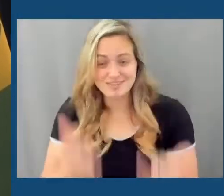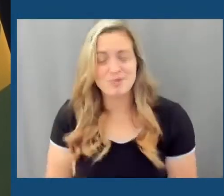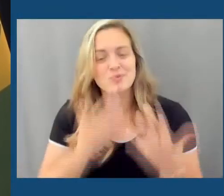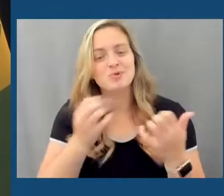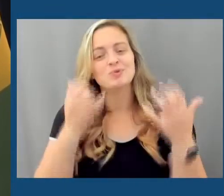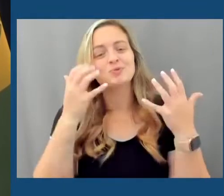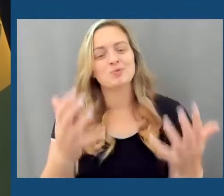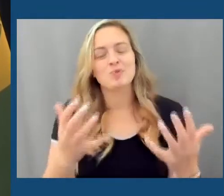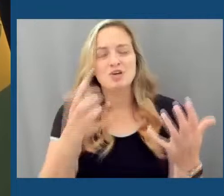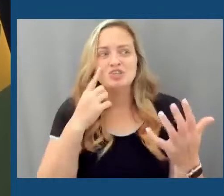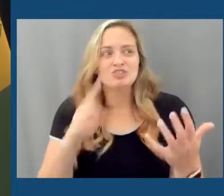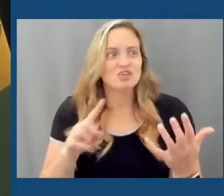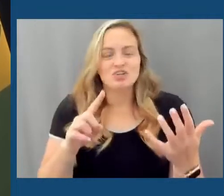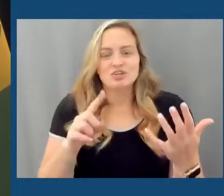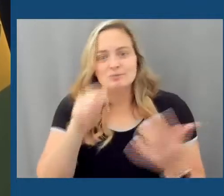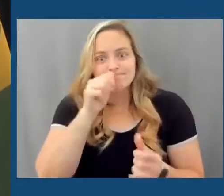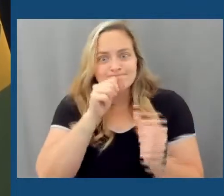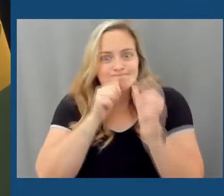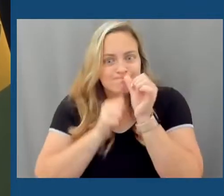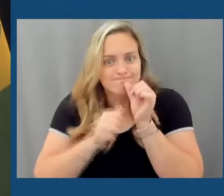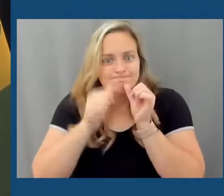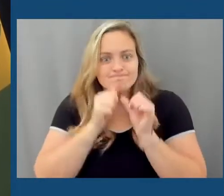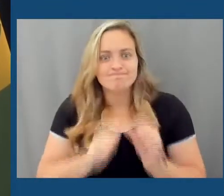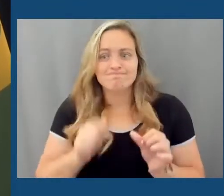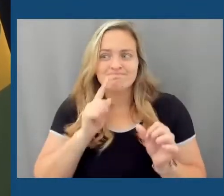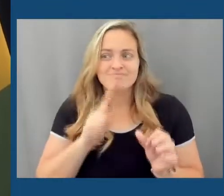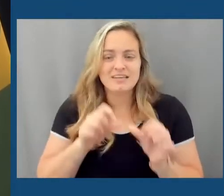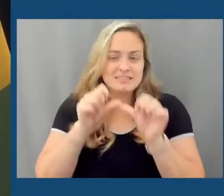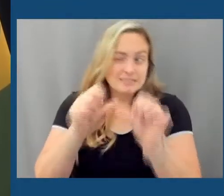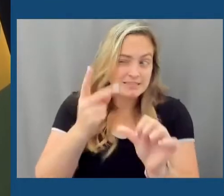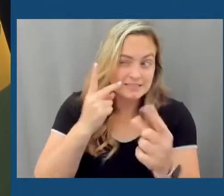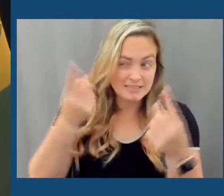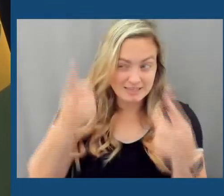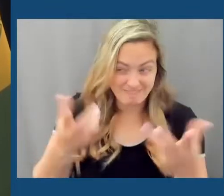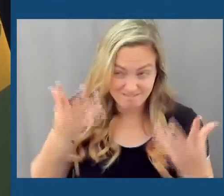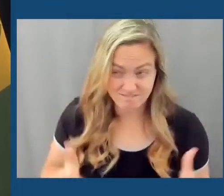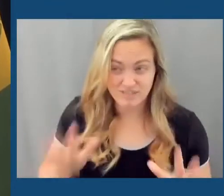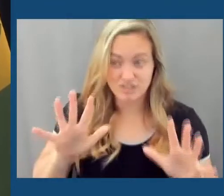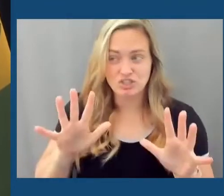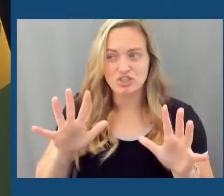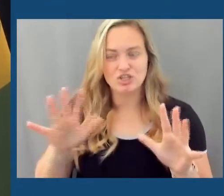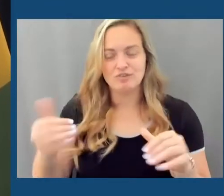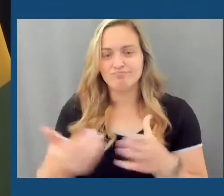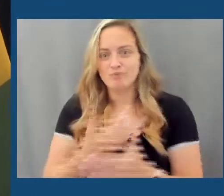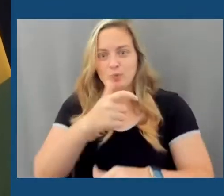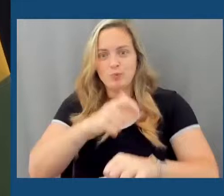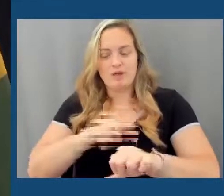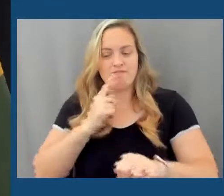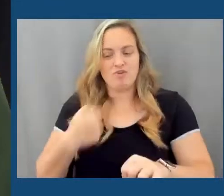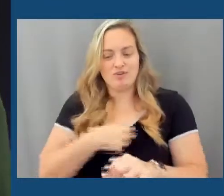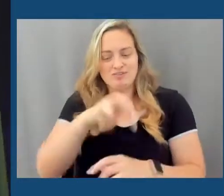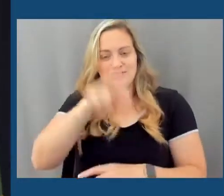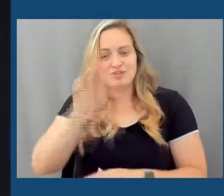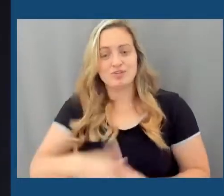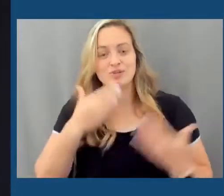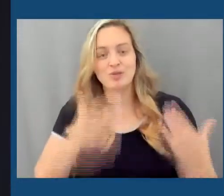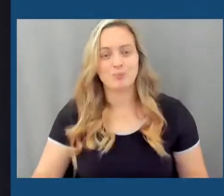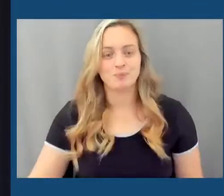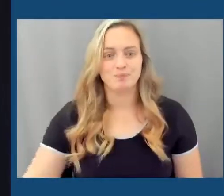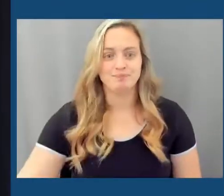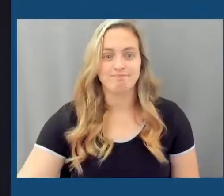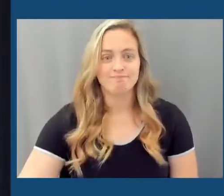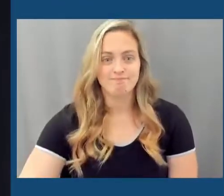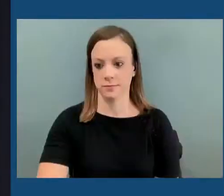much for being patient. Let's sing this through. And again, a whole new era has unfolded here today in Rochester. Thank you.